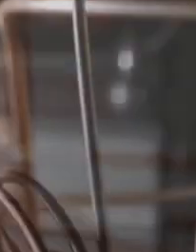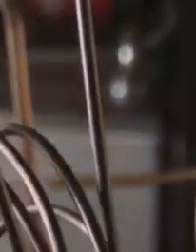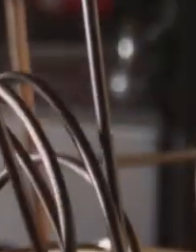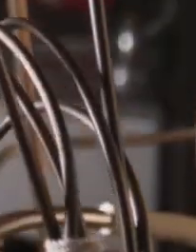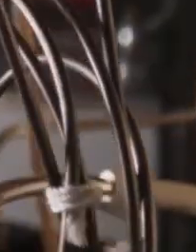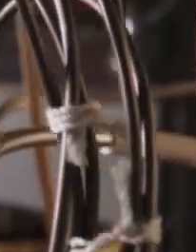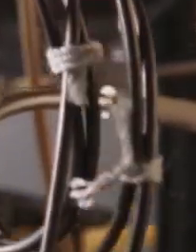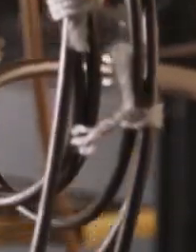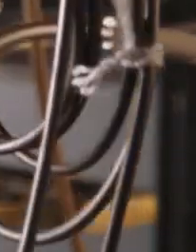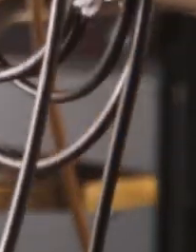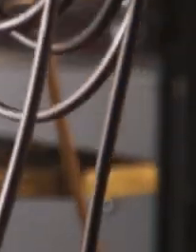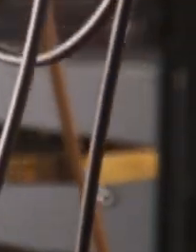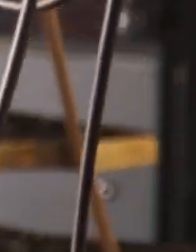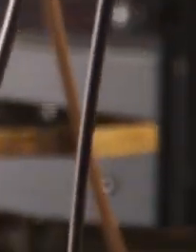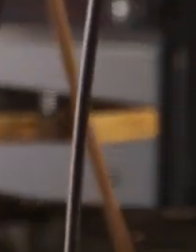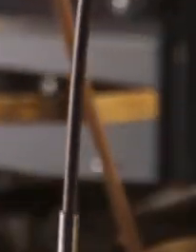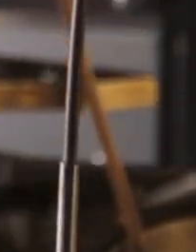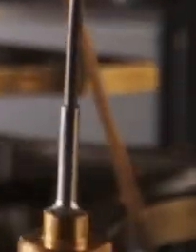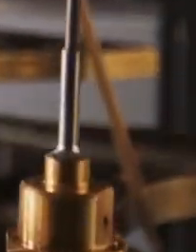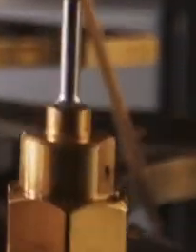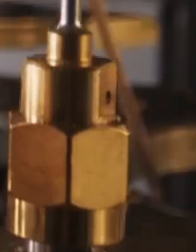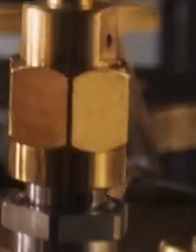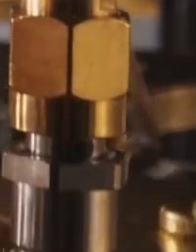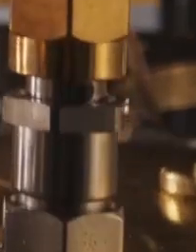principles that nature works.